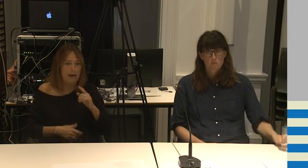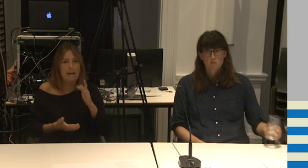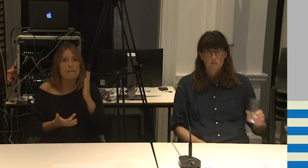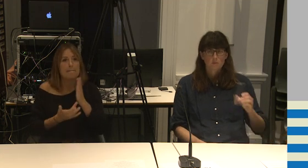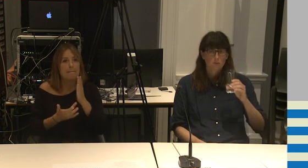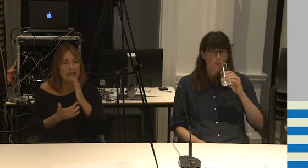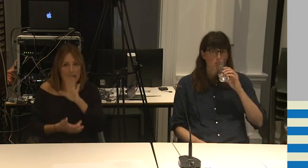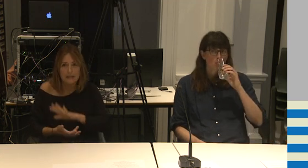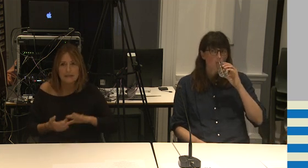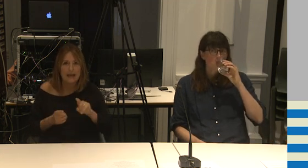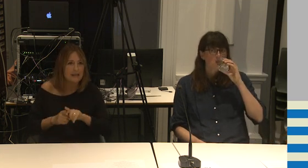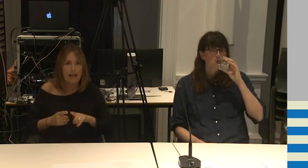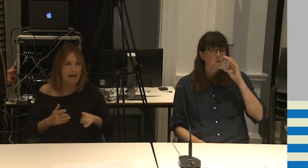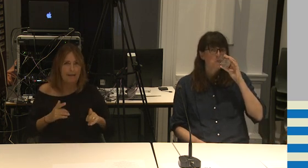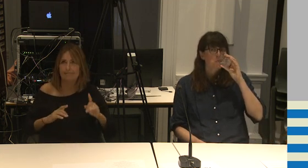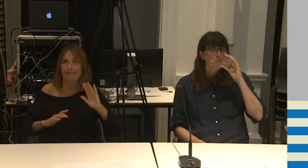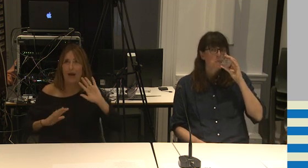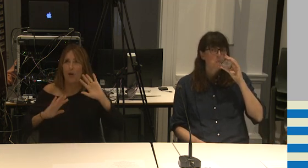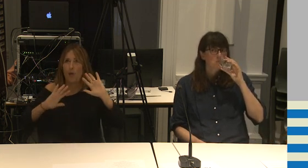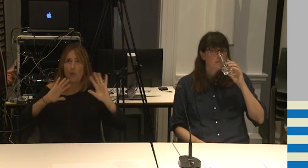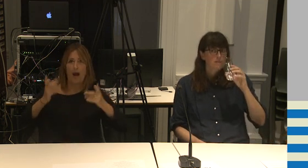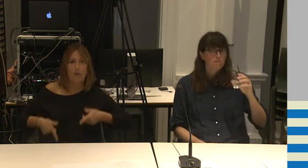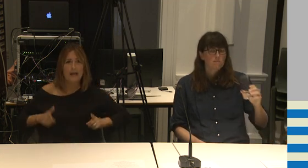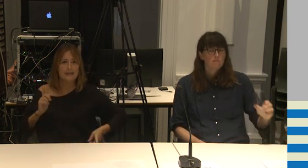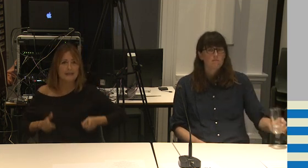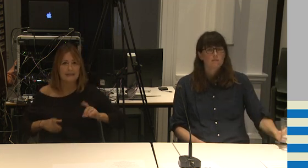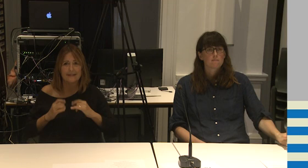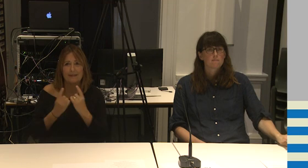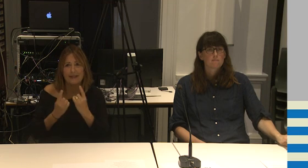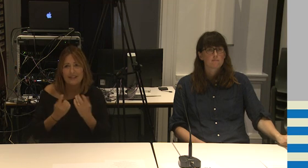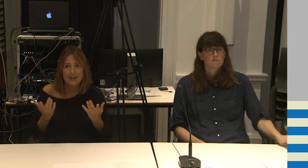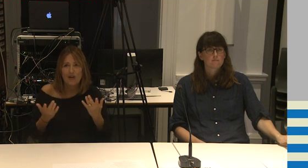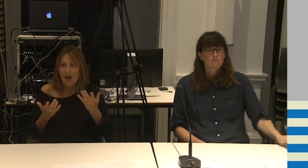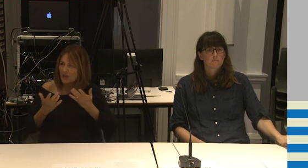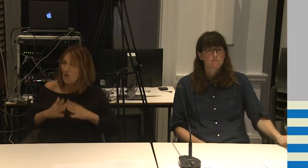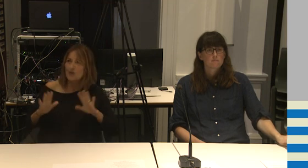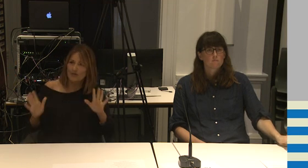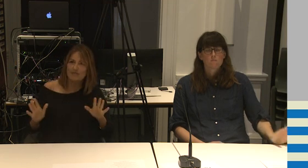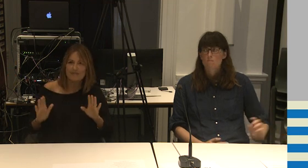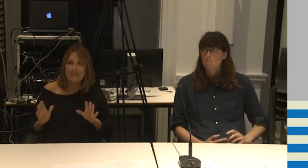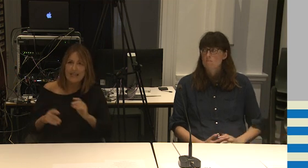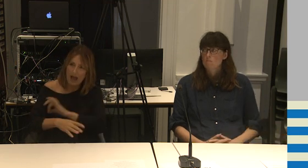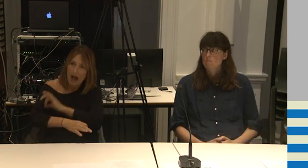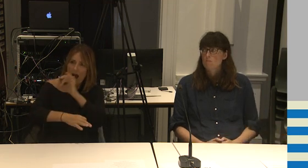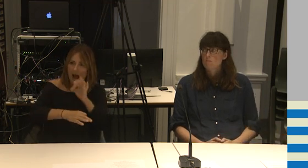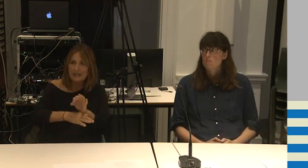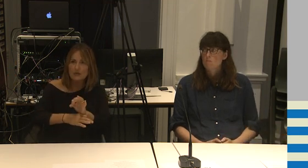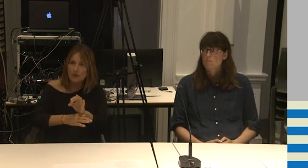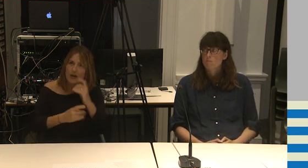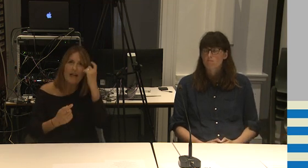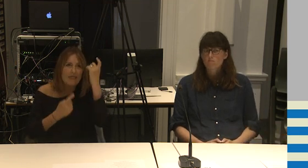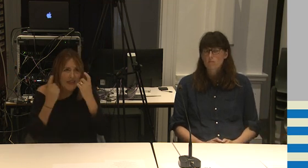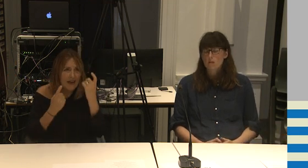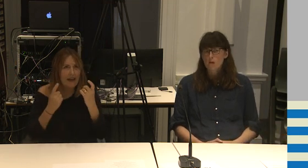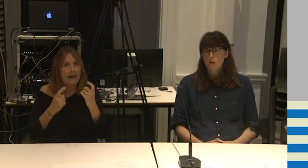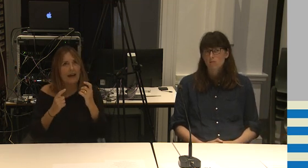and it's a bit like the Wild West, you know. And so I just want you to, as an architect, to think about